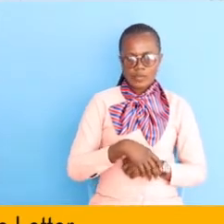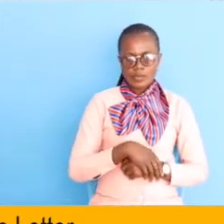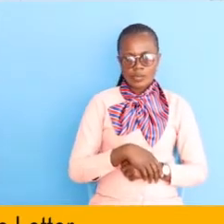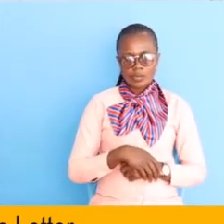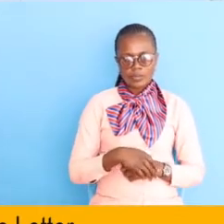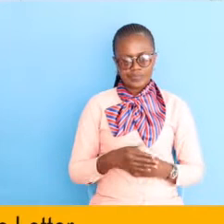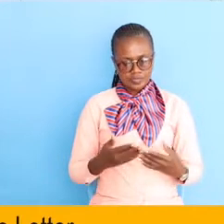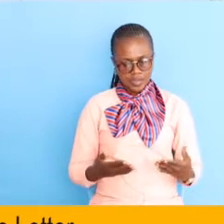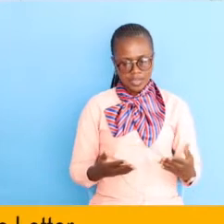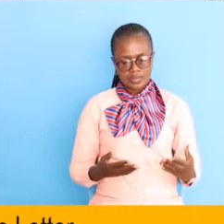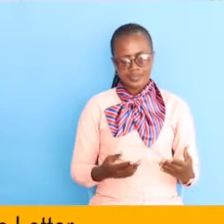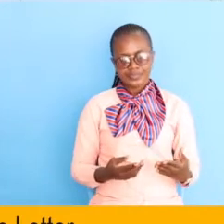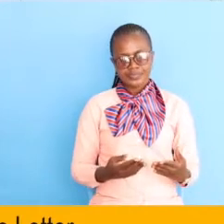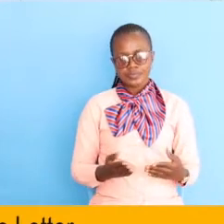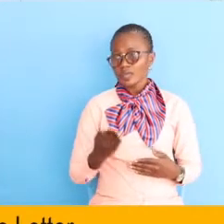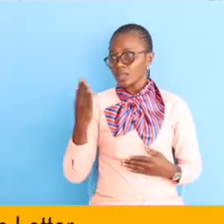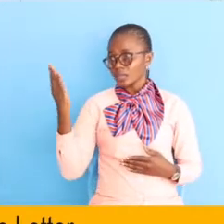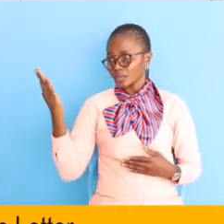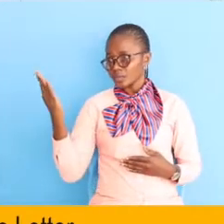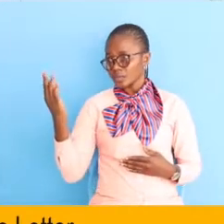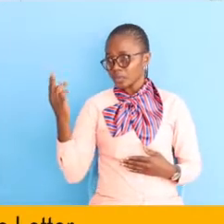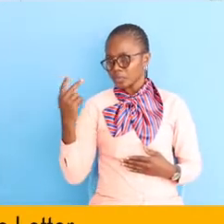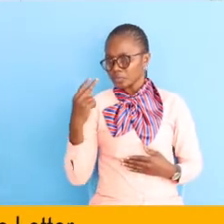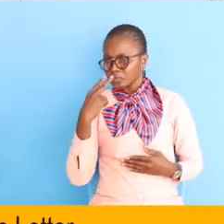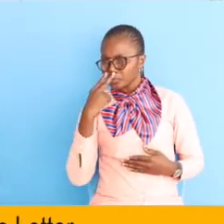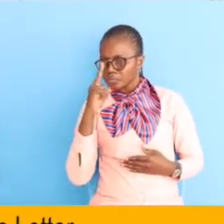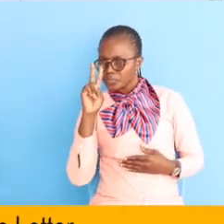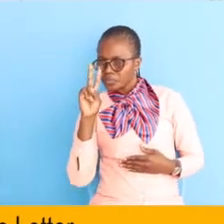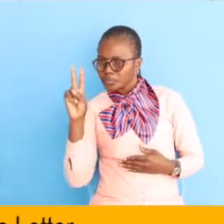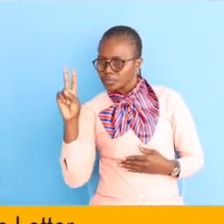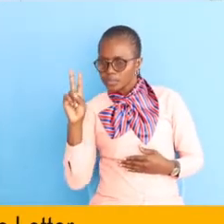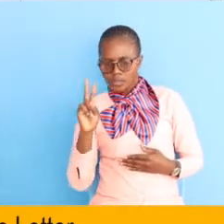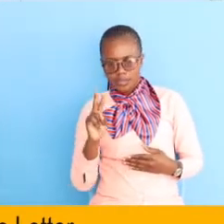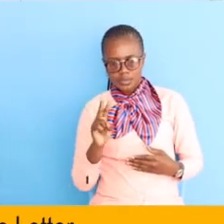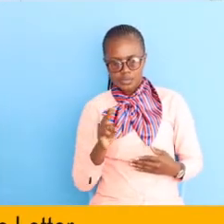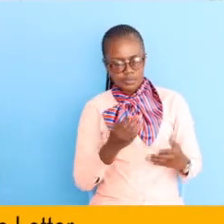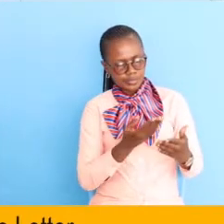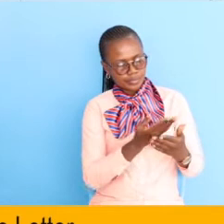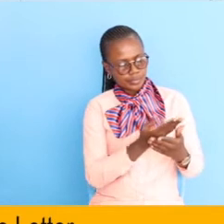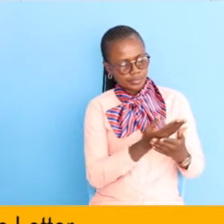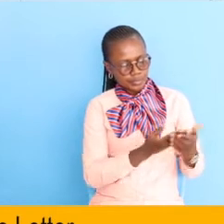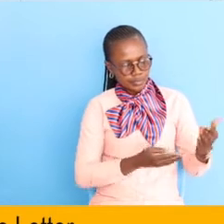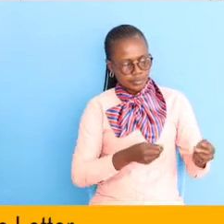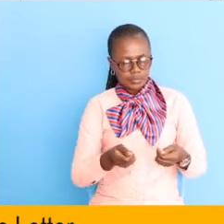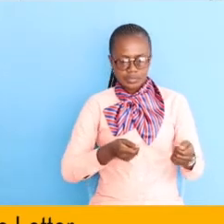Now, this is the outlook on how the business letter should be